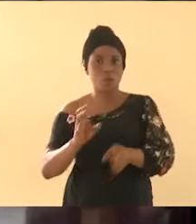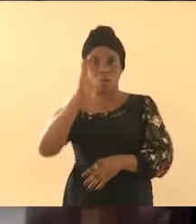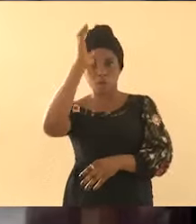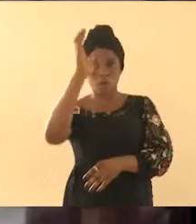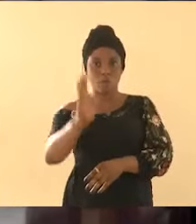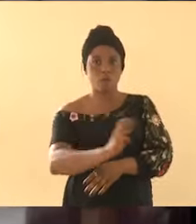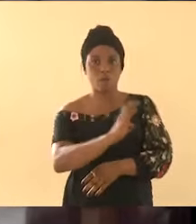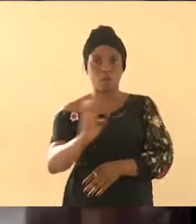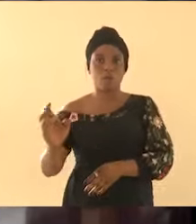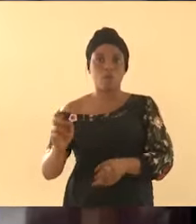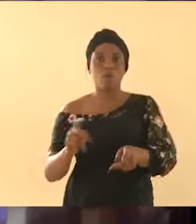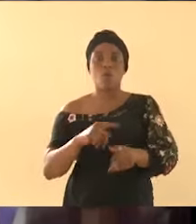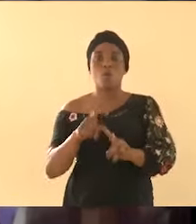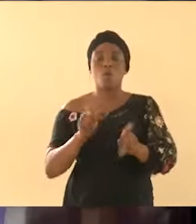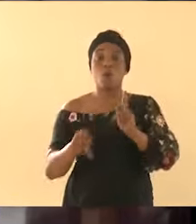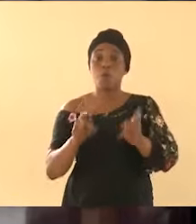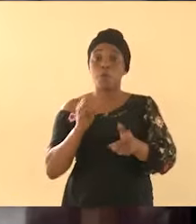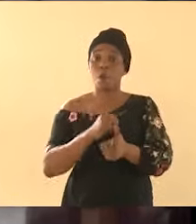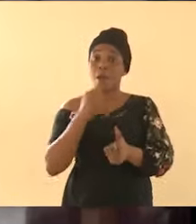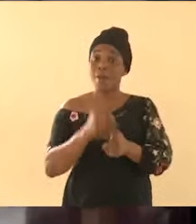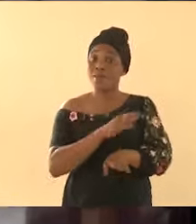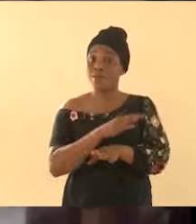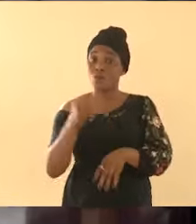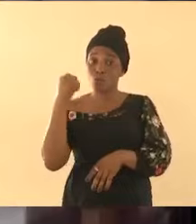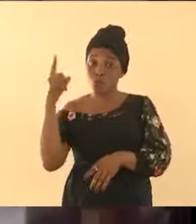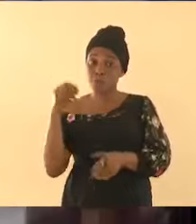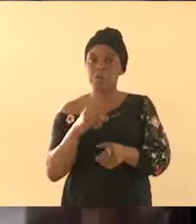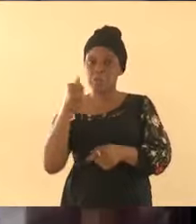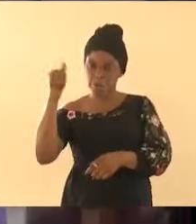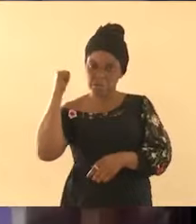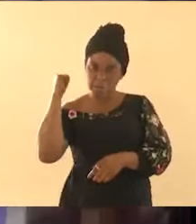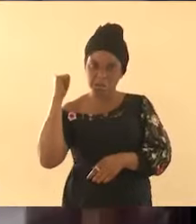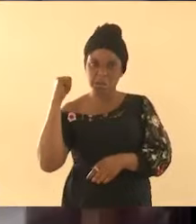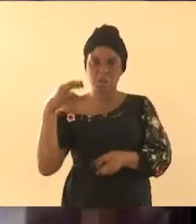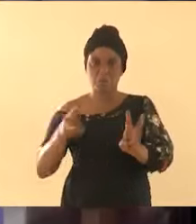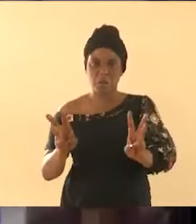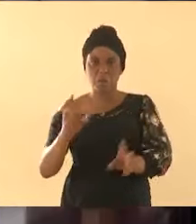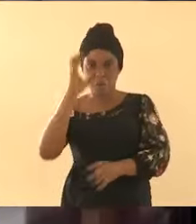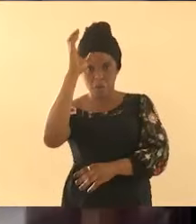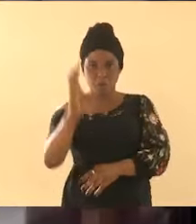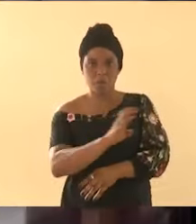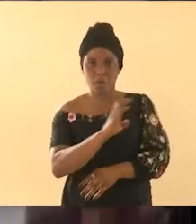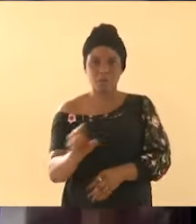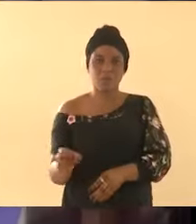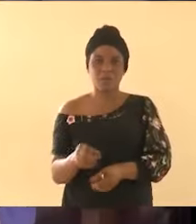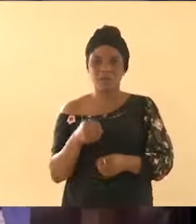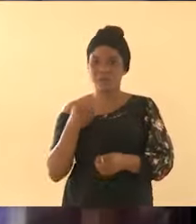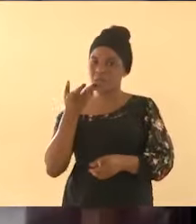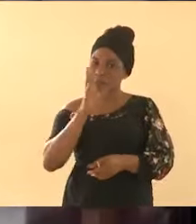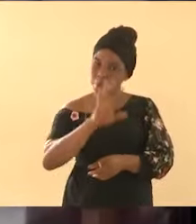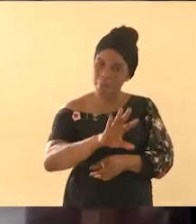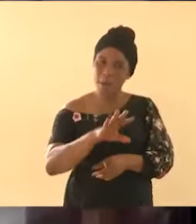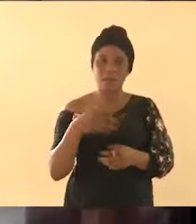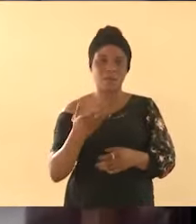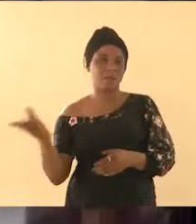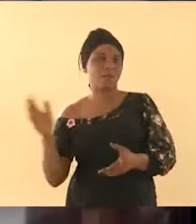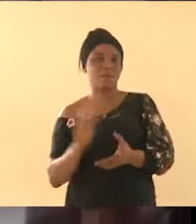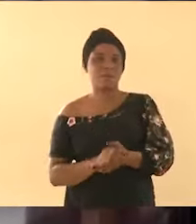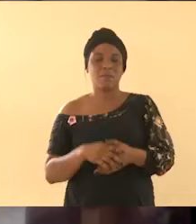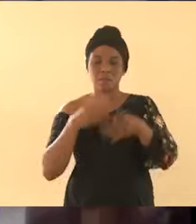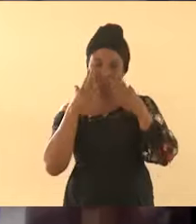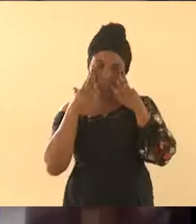cross. That's the real issue. When people either don't understand or they reject the logic of the cross, it's actually a very tortuous